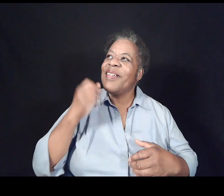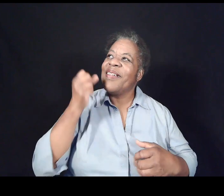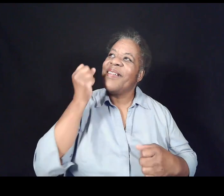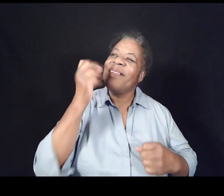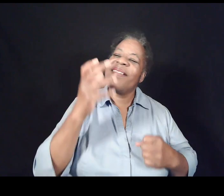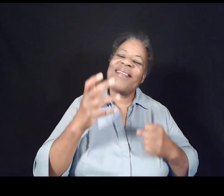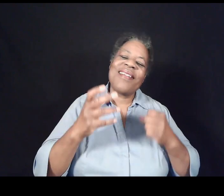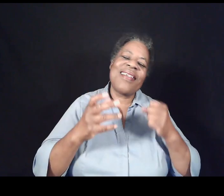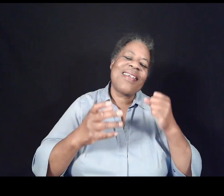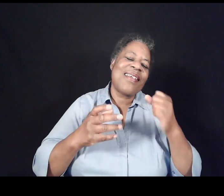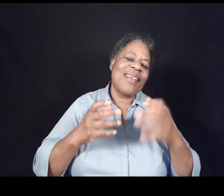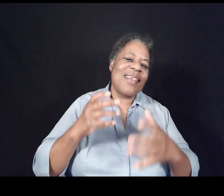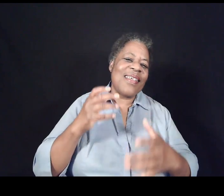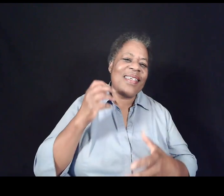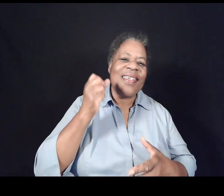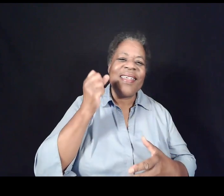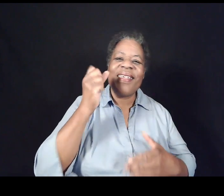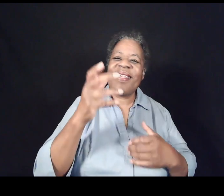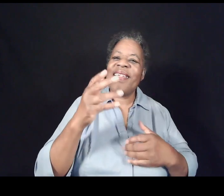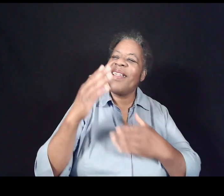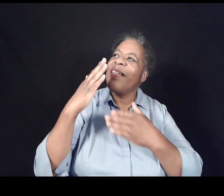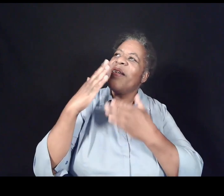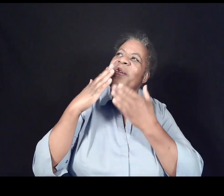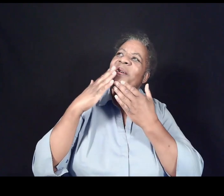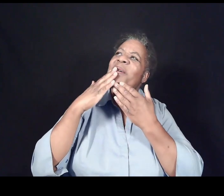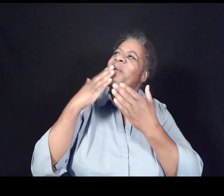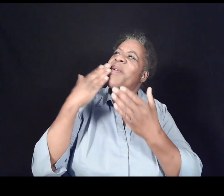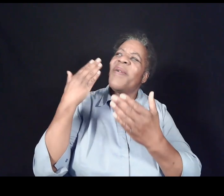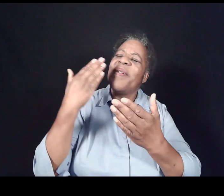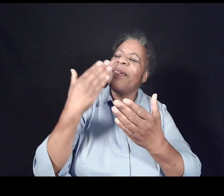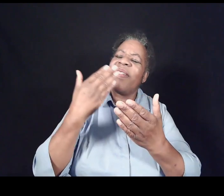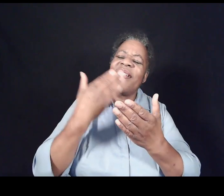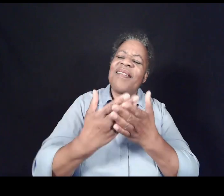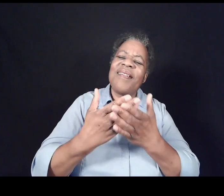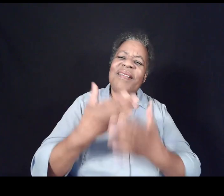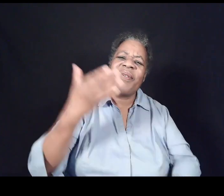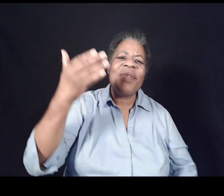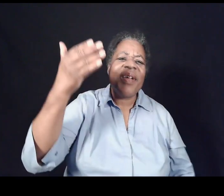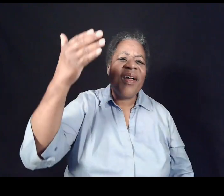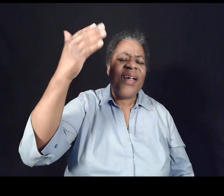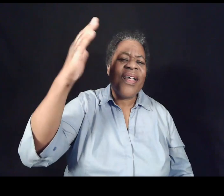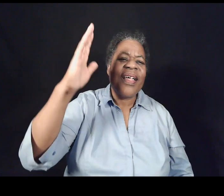sing of the goodness of God.